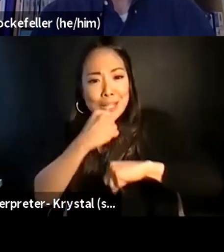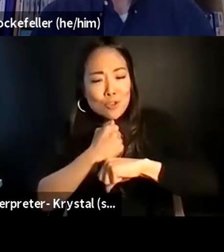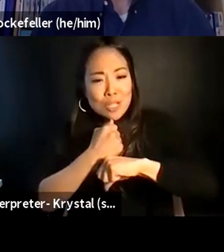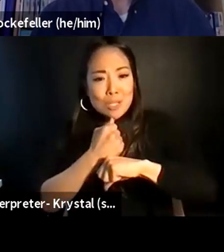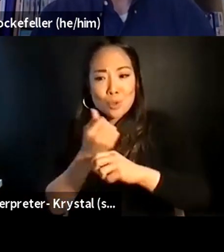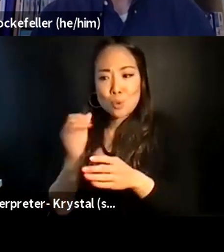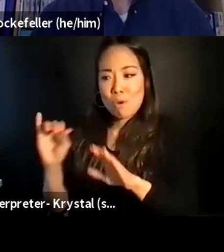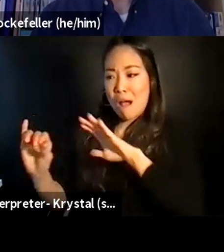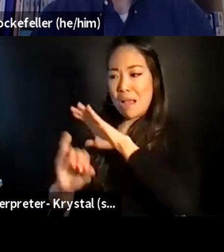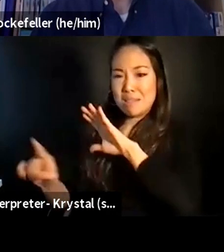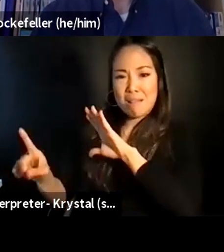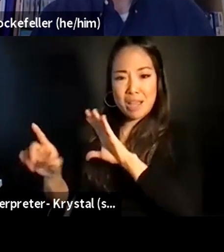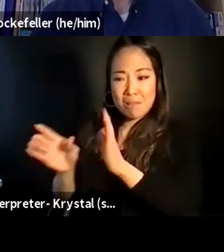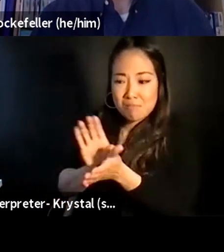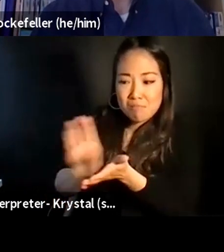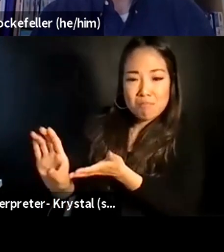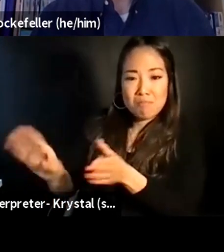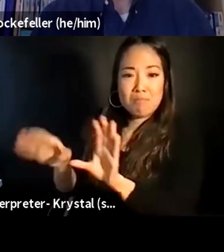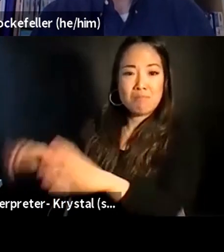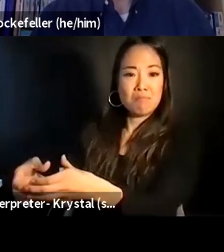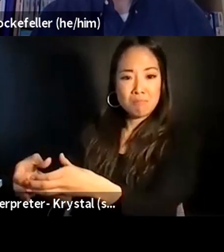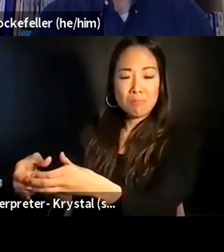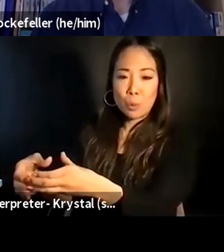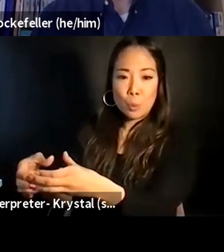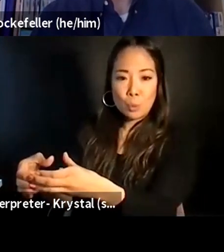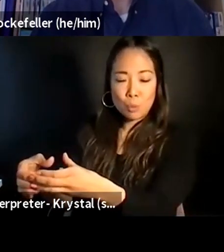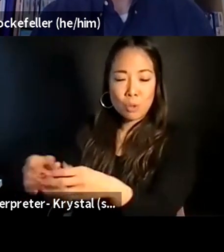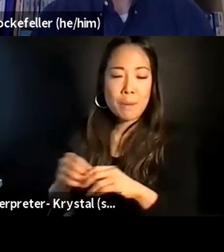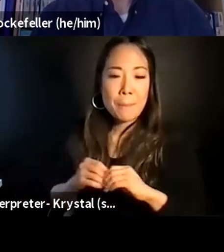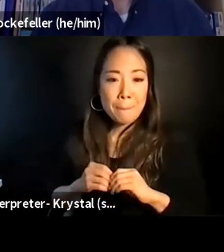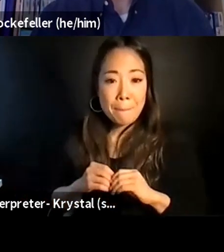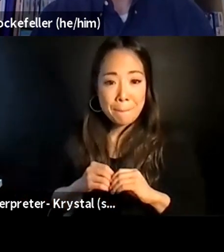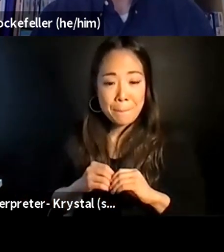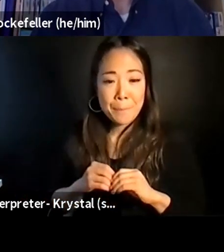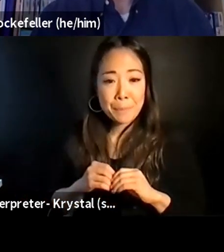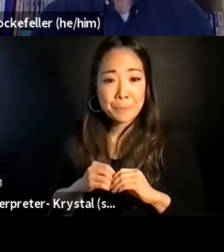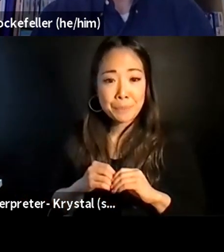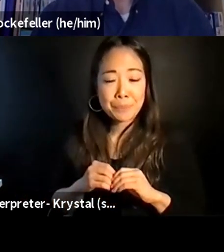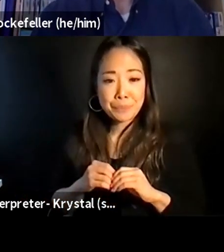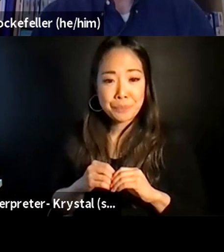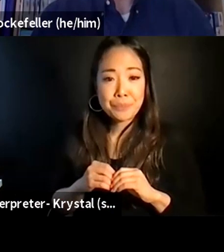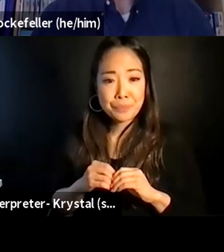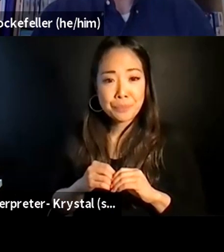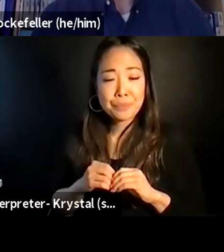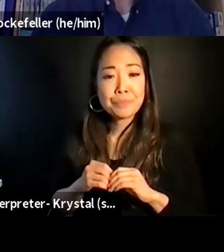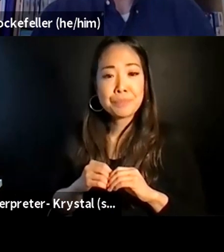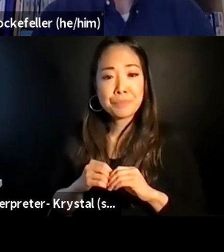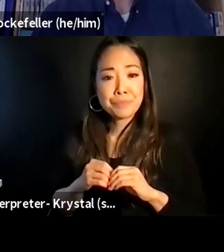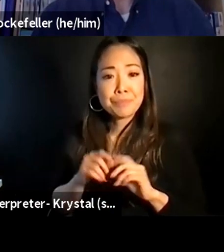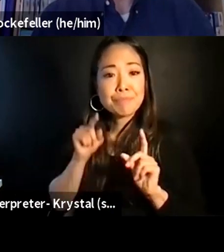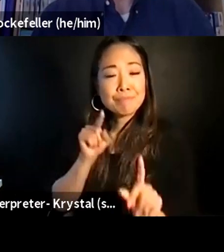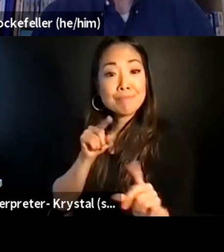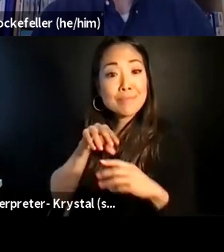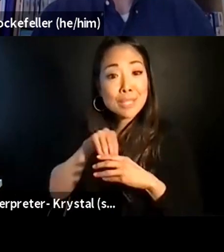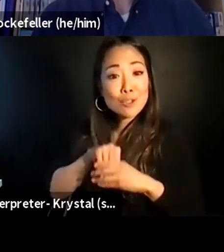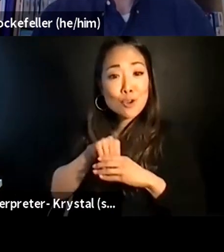it really is from top to bottom. And I think piggybacking off of that, I think about going back to like kind of these internal